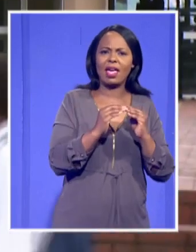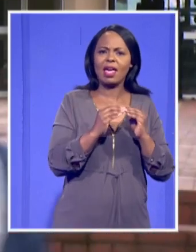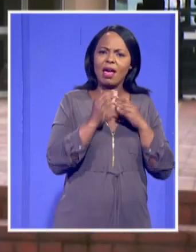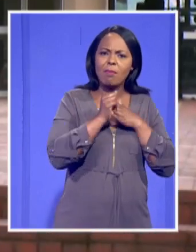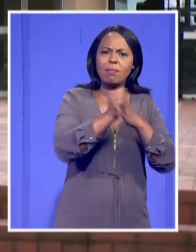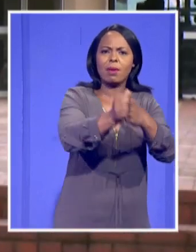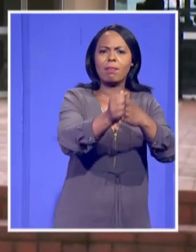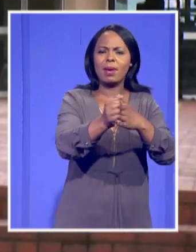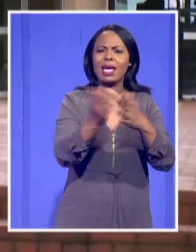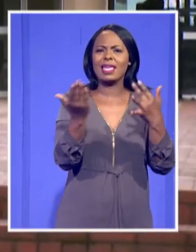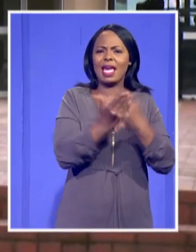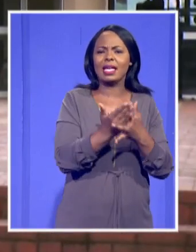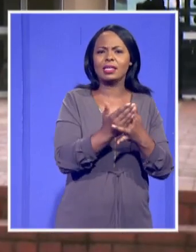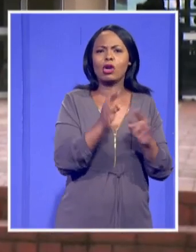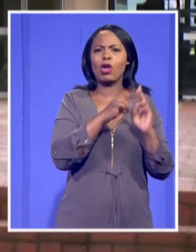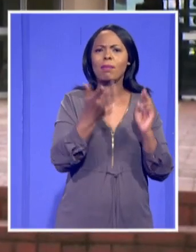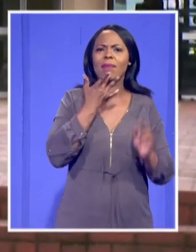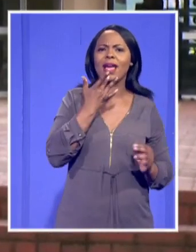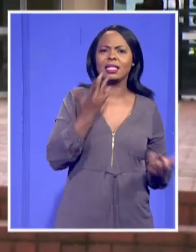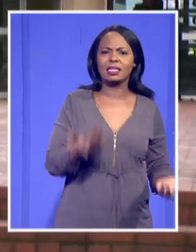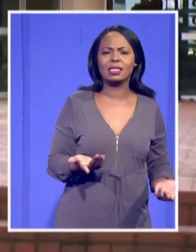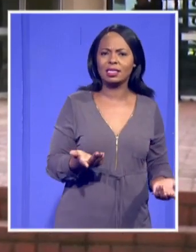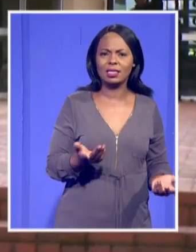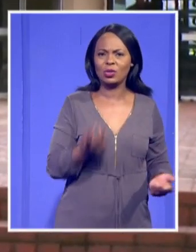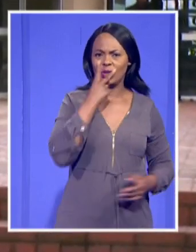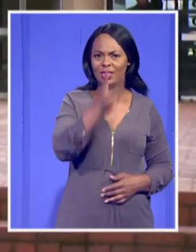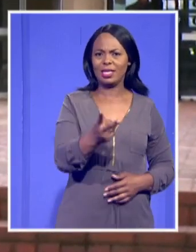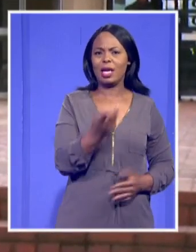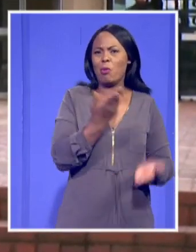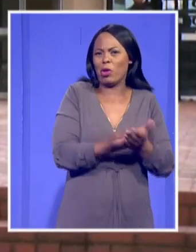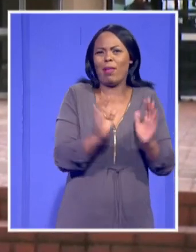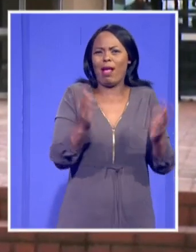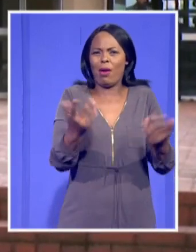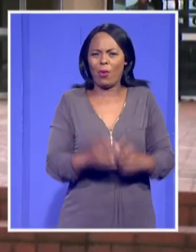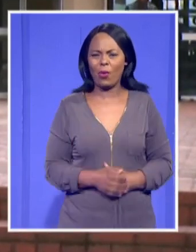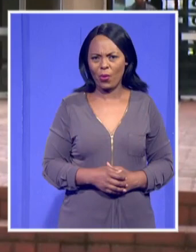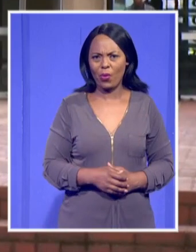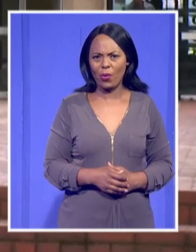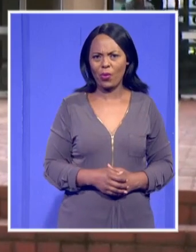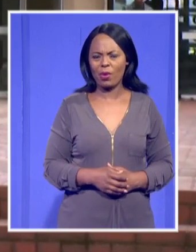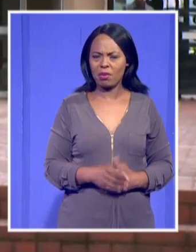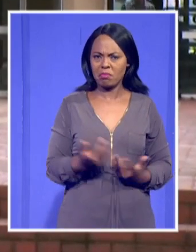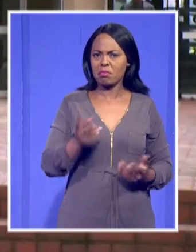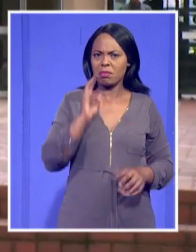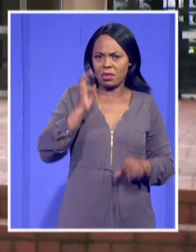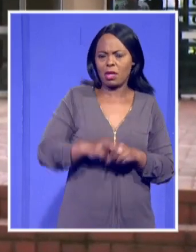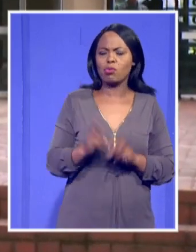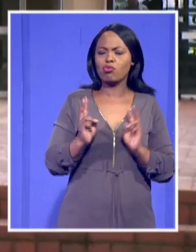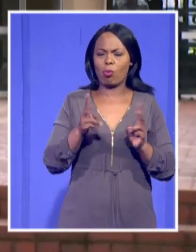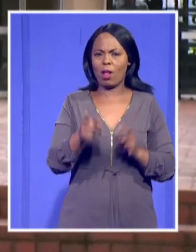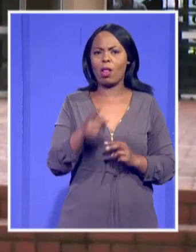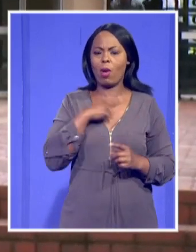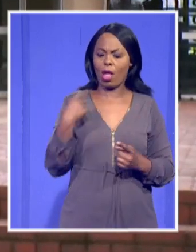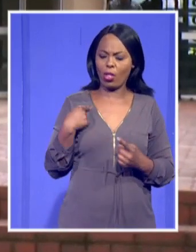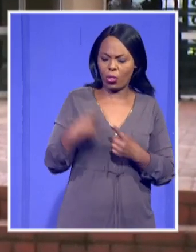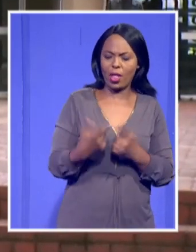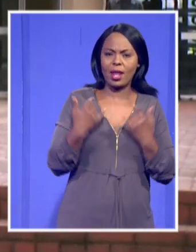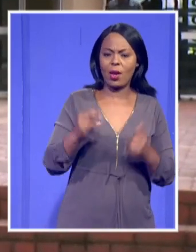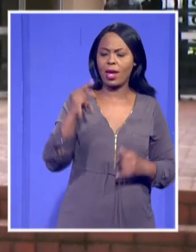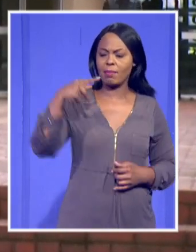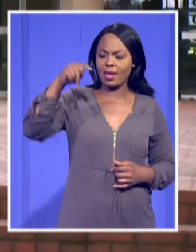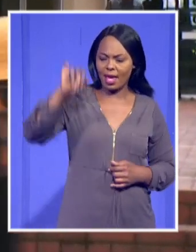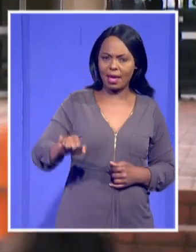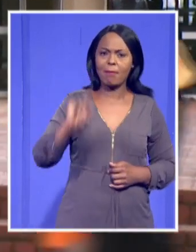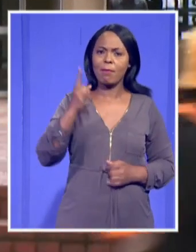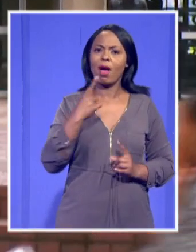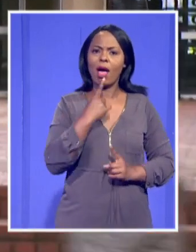without bias? How is that possible? So it should have been automatic that with developments to date, NPA should have